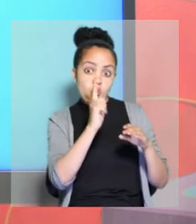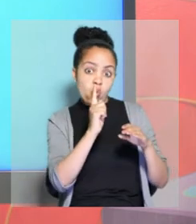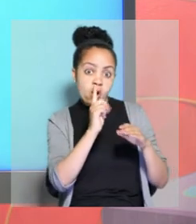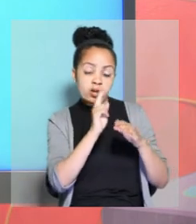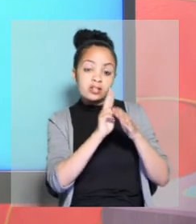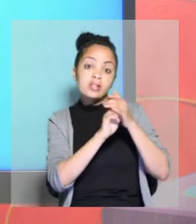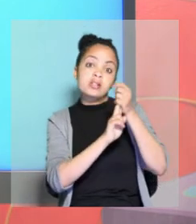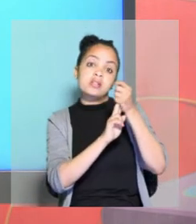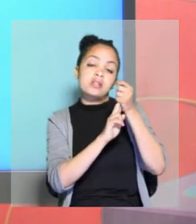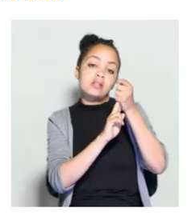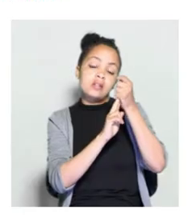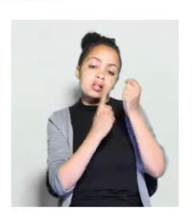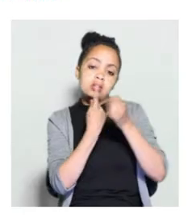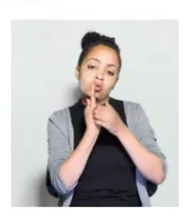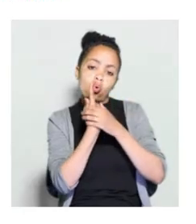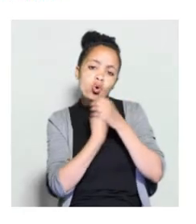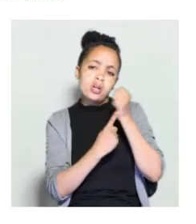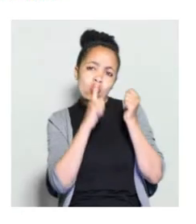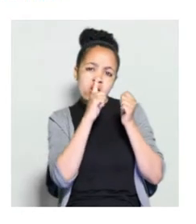trait only.